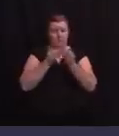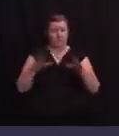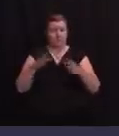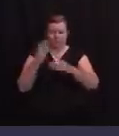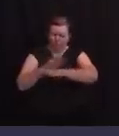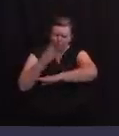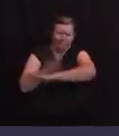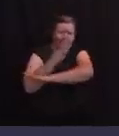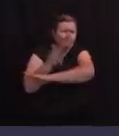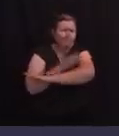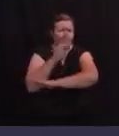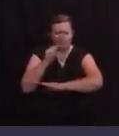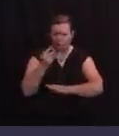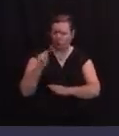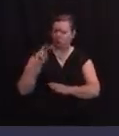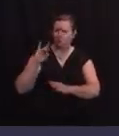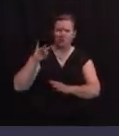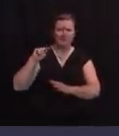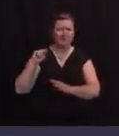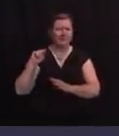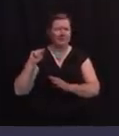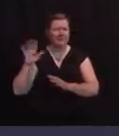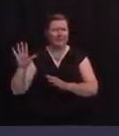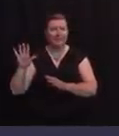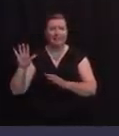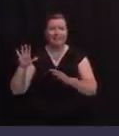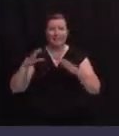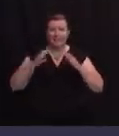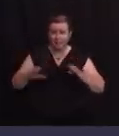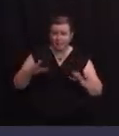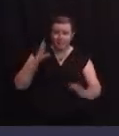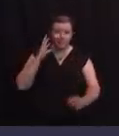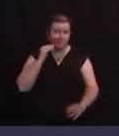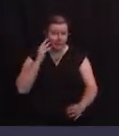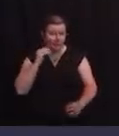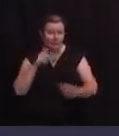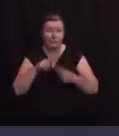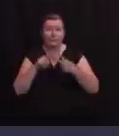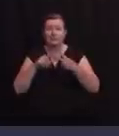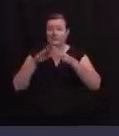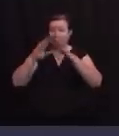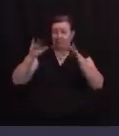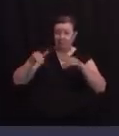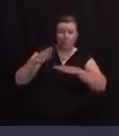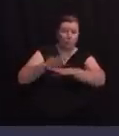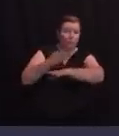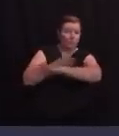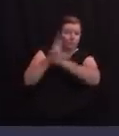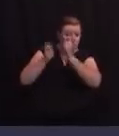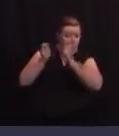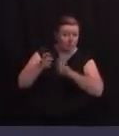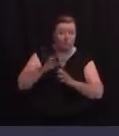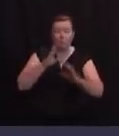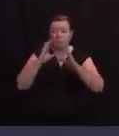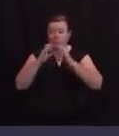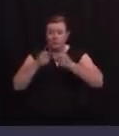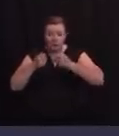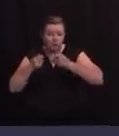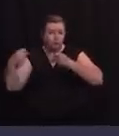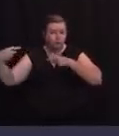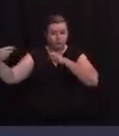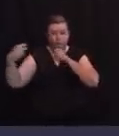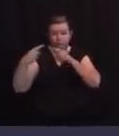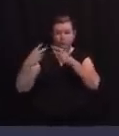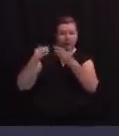Transit, everything from the customer experience to station improvements to communications, hiring more